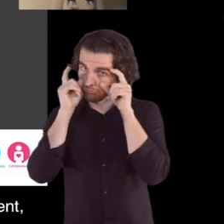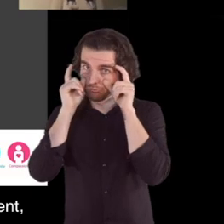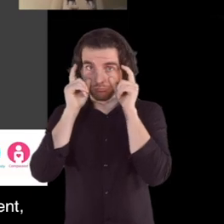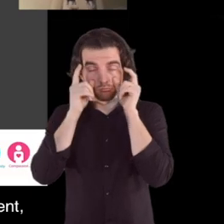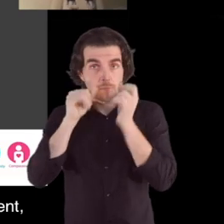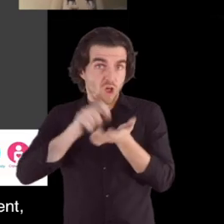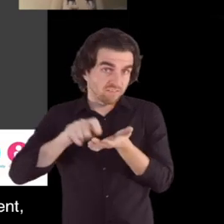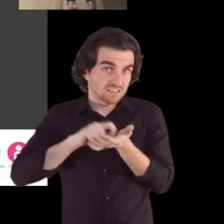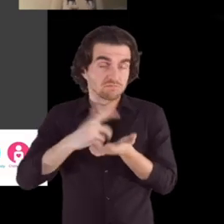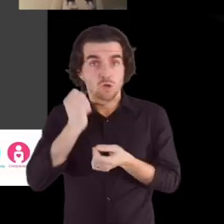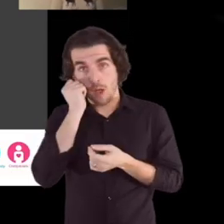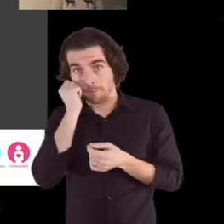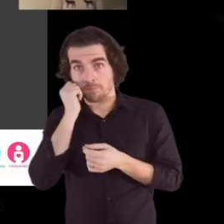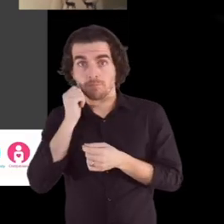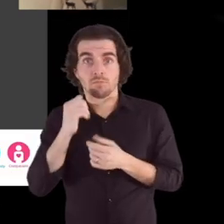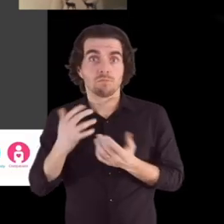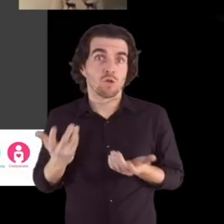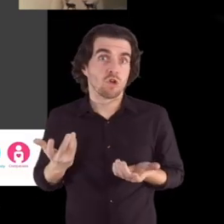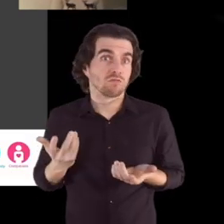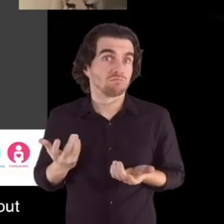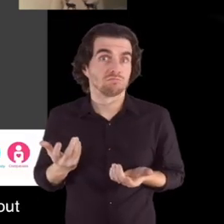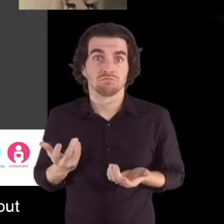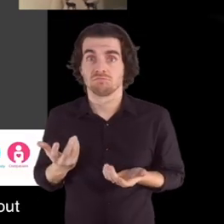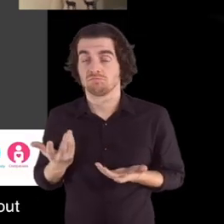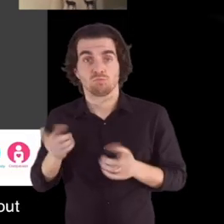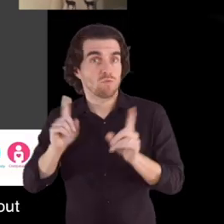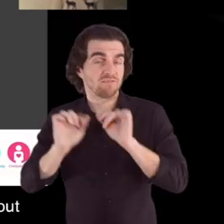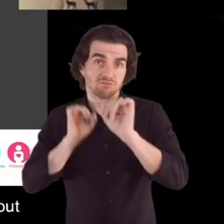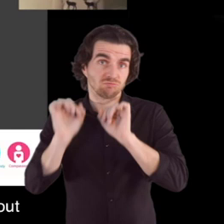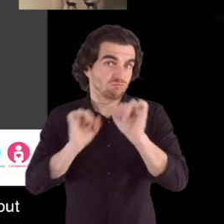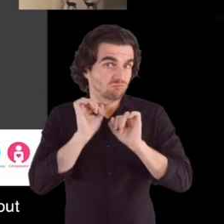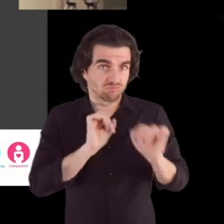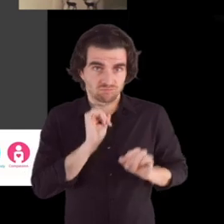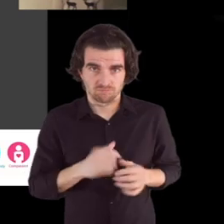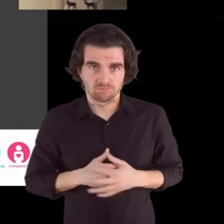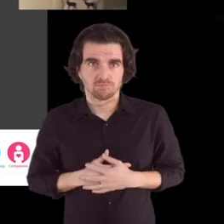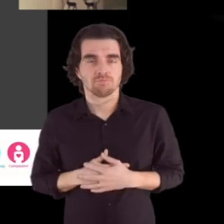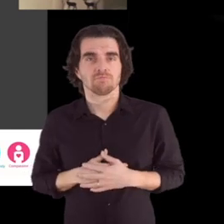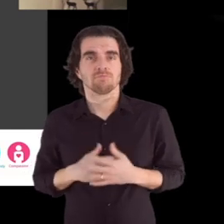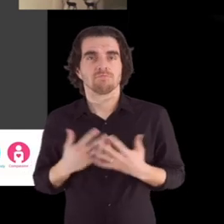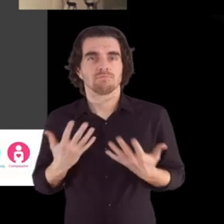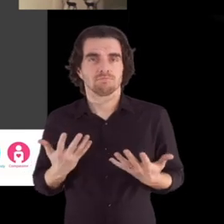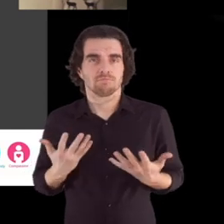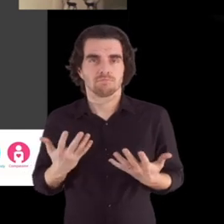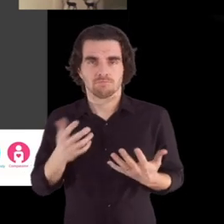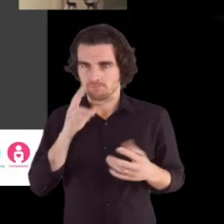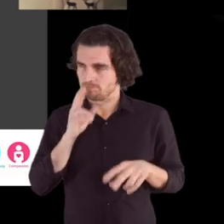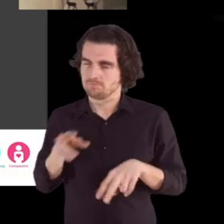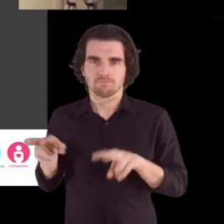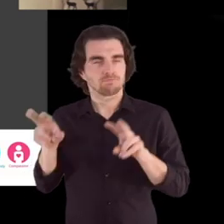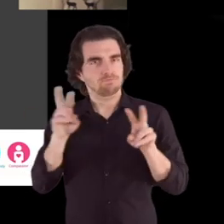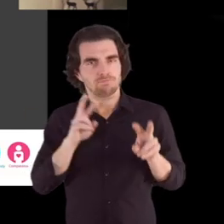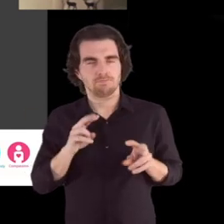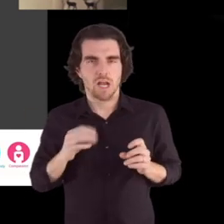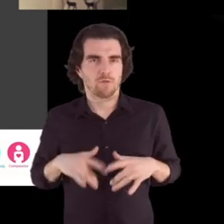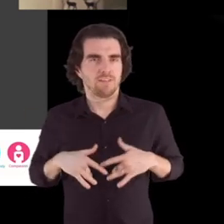to your current environment, whether it's in the office or at home, and maybe just taking a quick shake out after kind of doing that. And just maybe taking